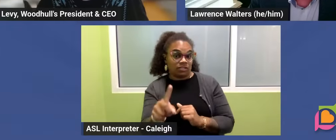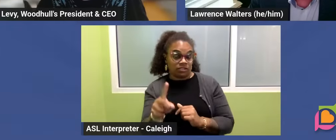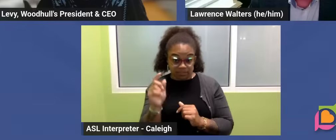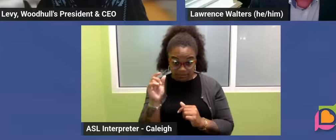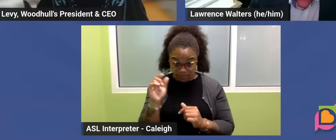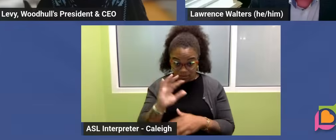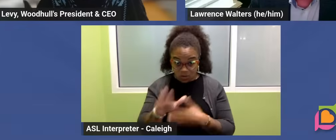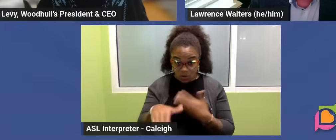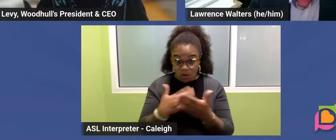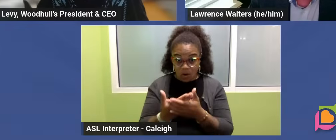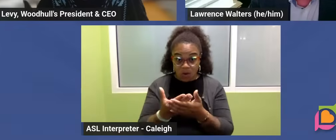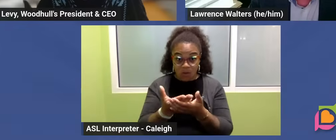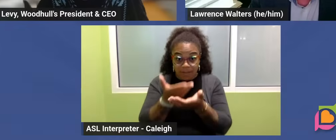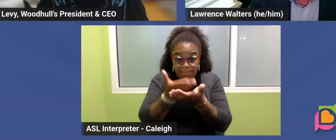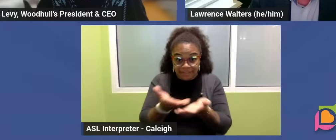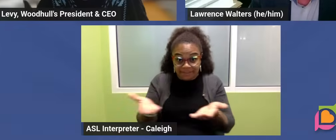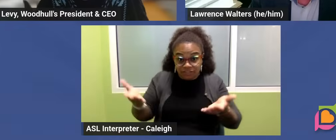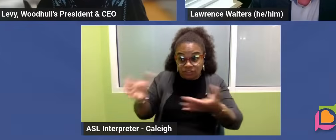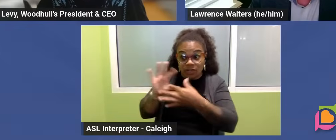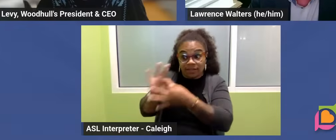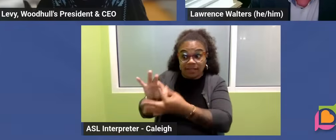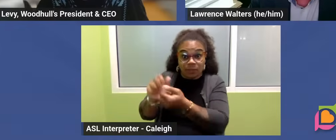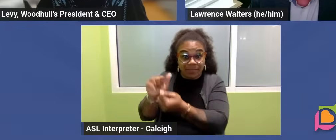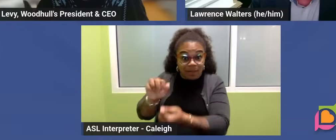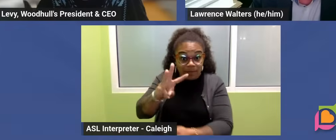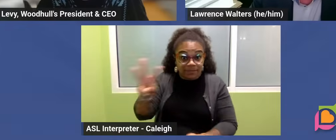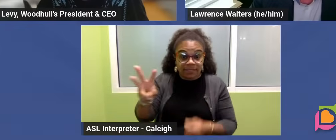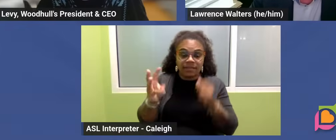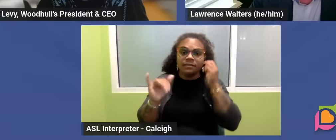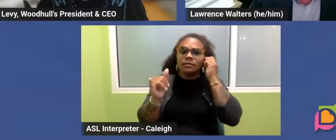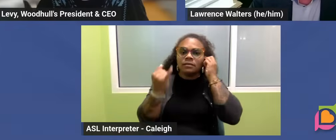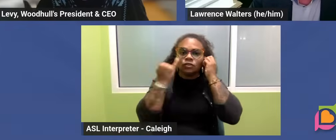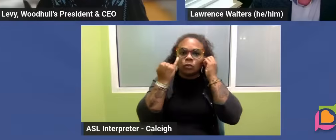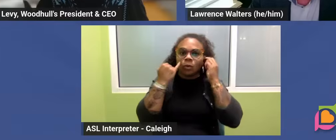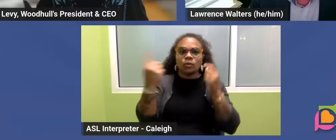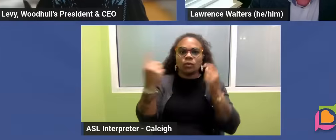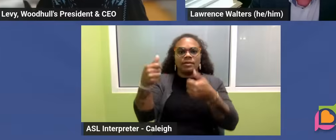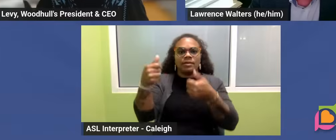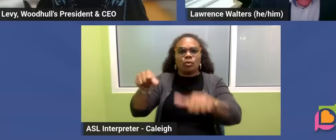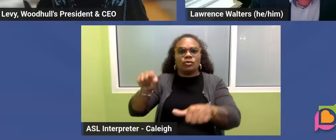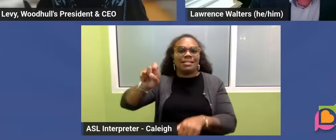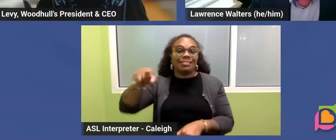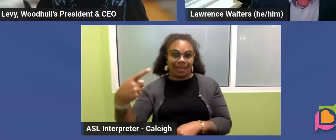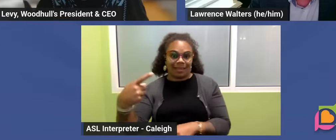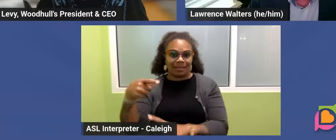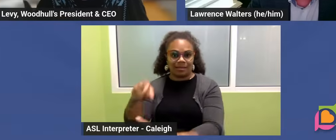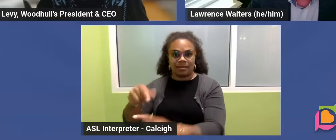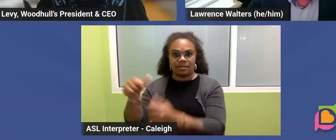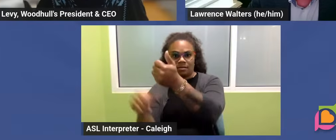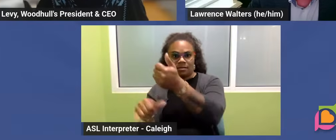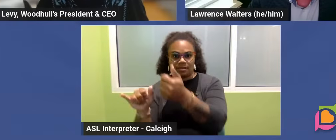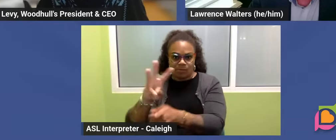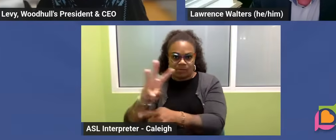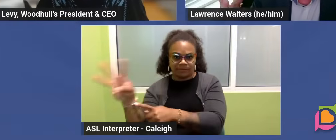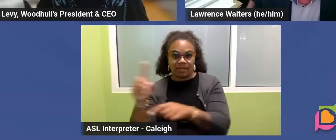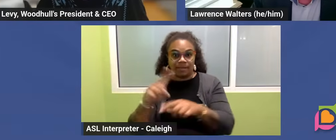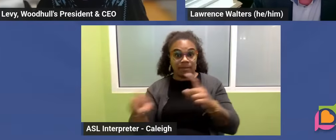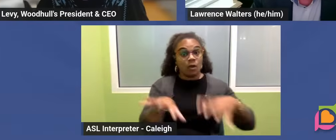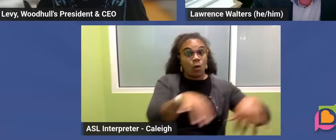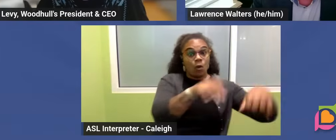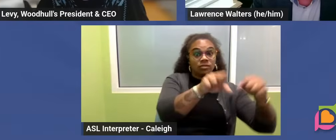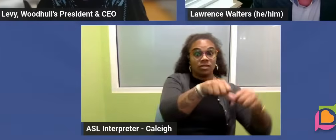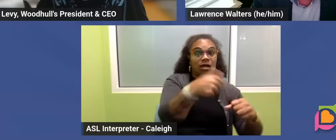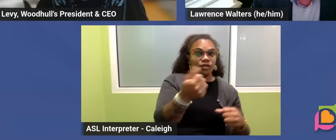is linked to the website as well? What if it's hot linked? What if it's embedded, but it's on somebody else's servers? Is it the